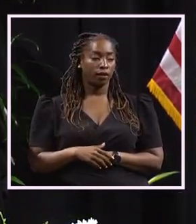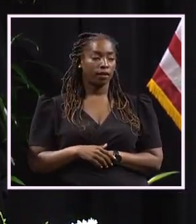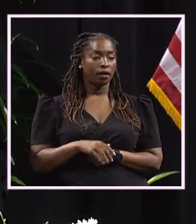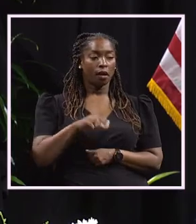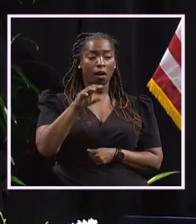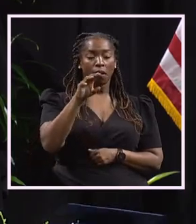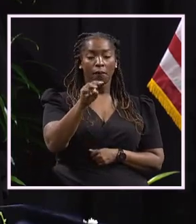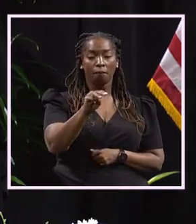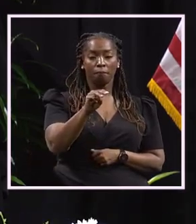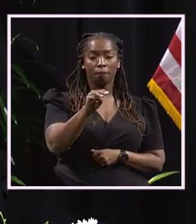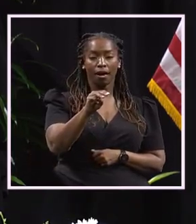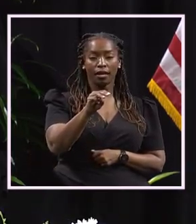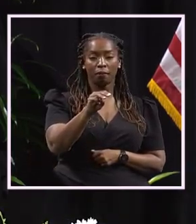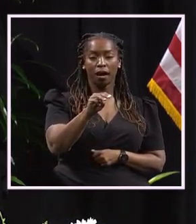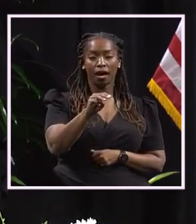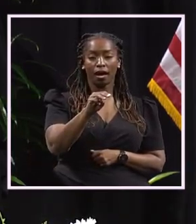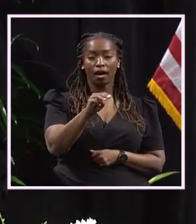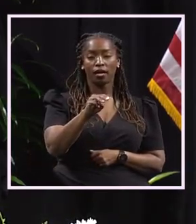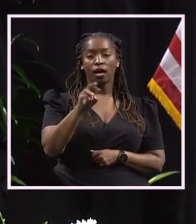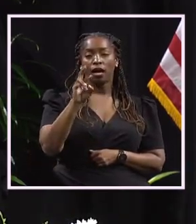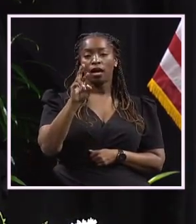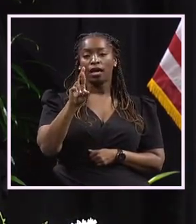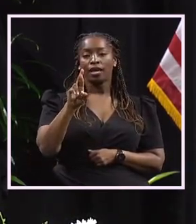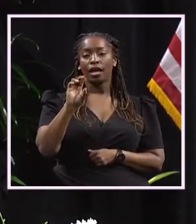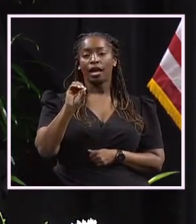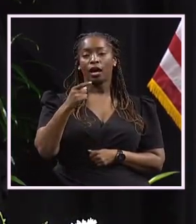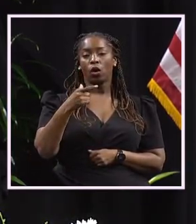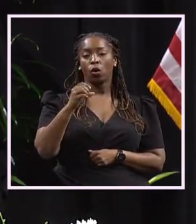Maribel Reboloso.